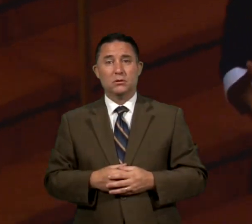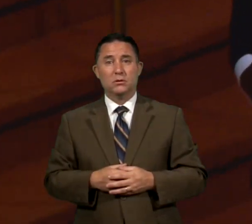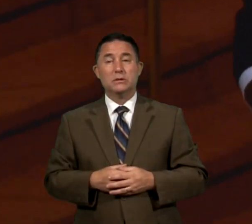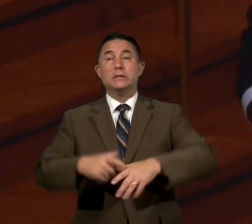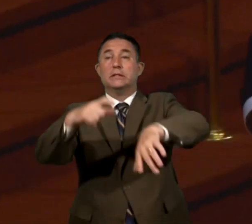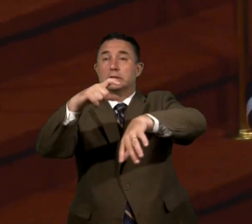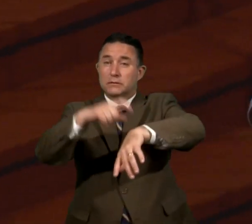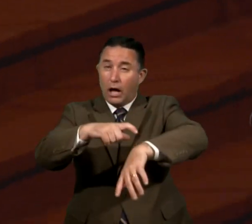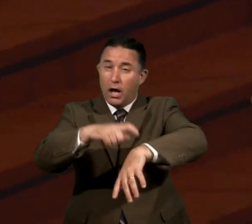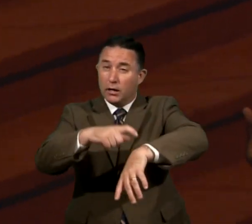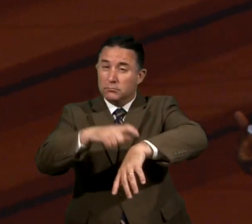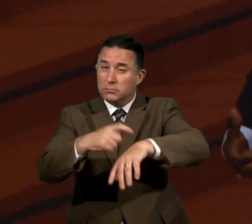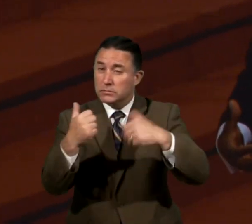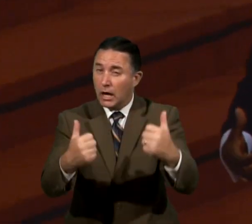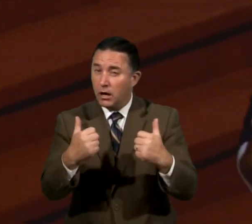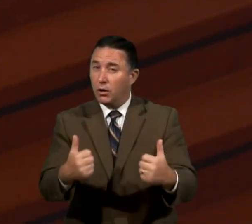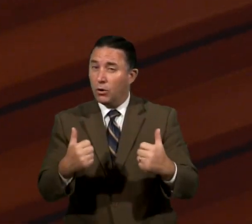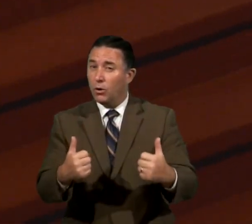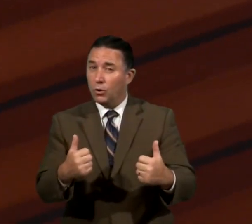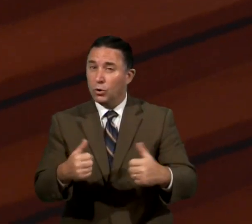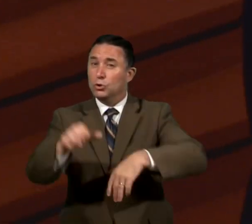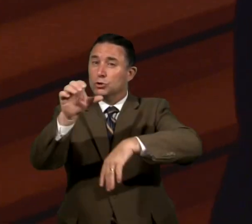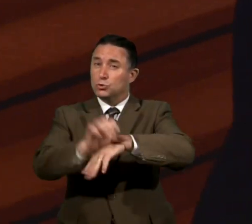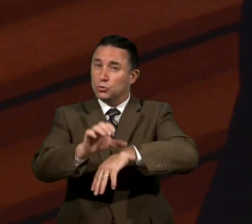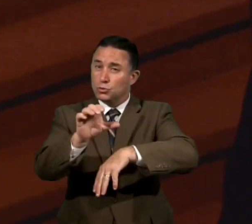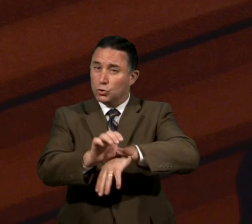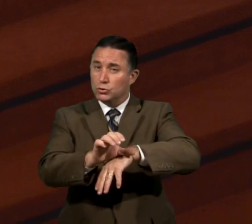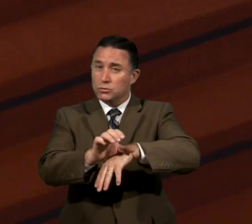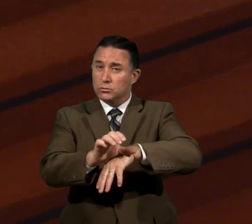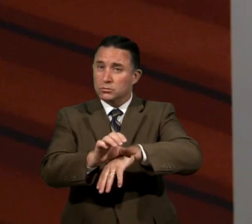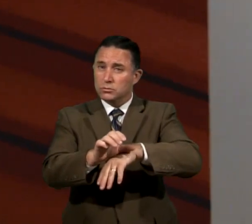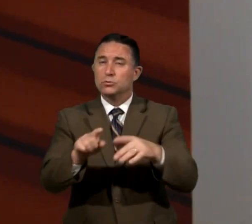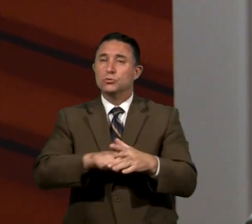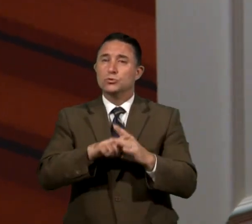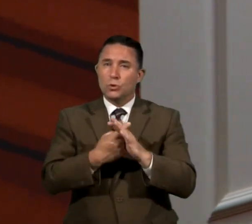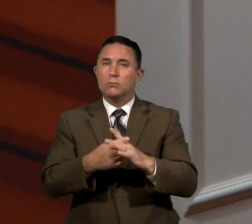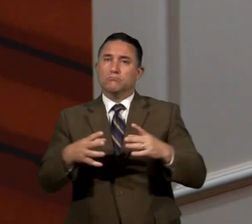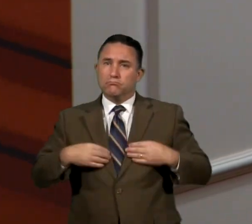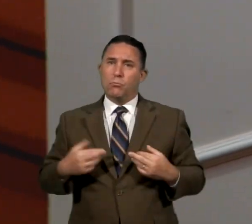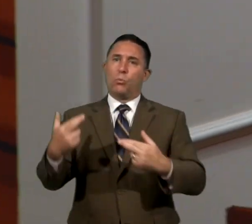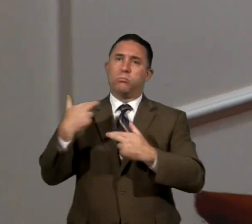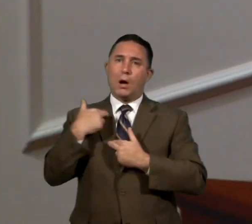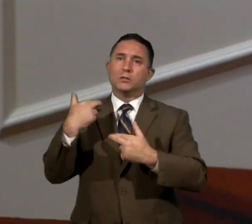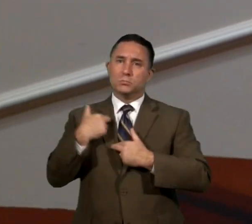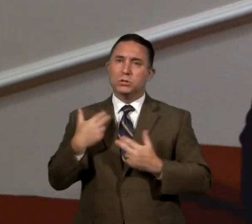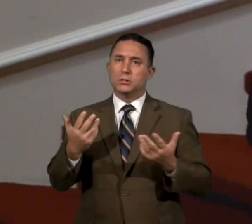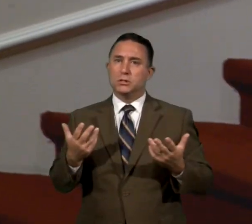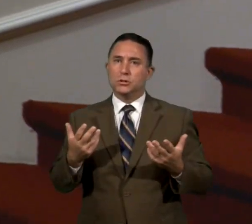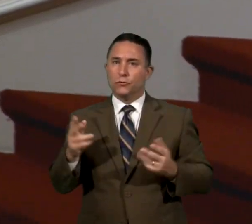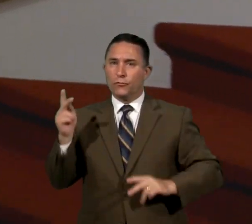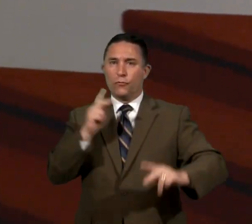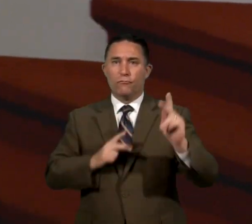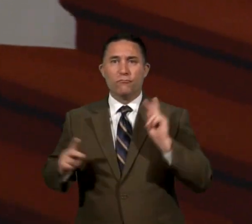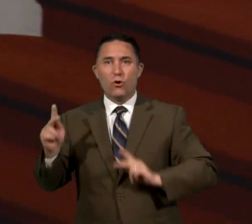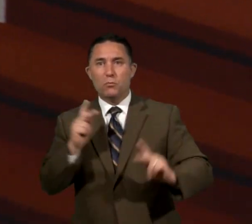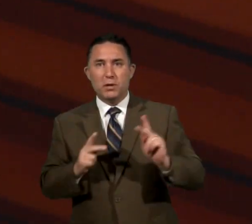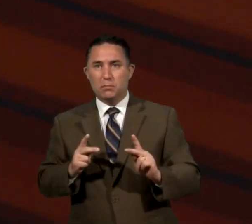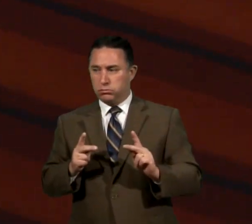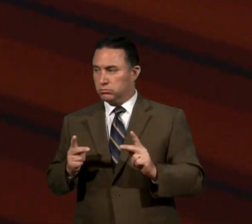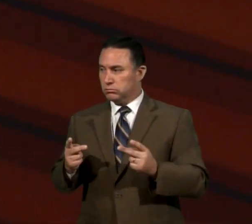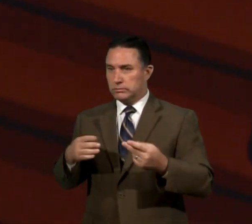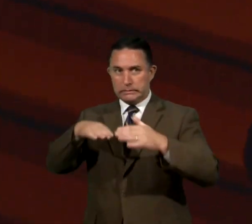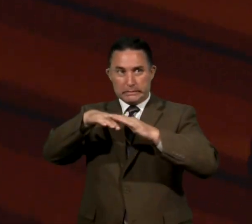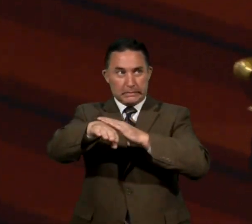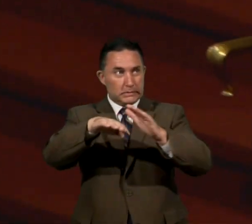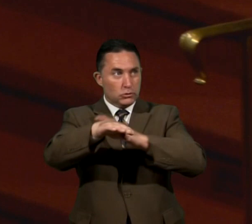It's time that churches begin to take responsibility for people that enter their